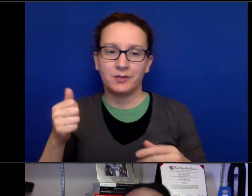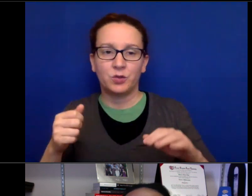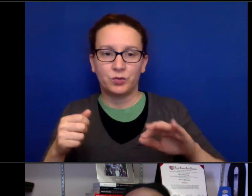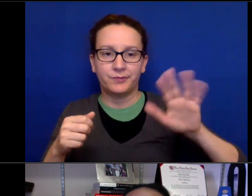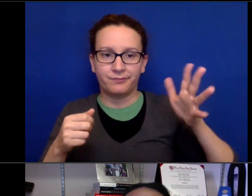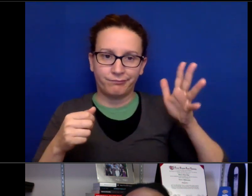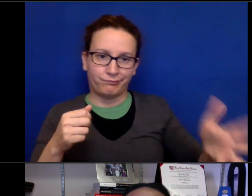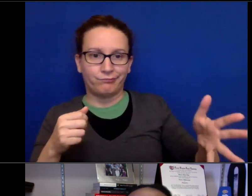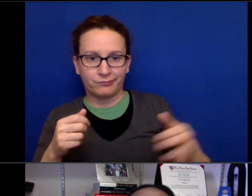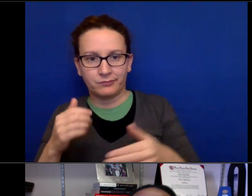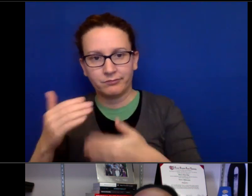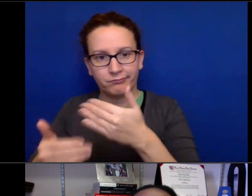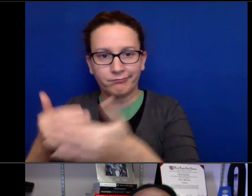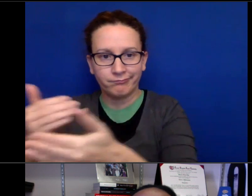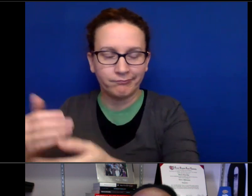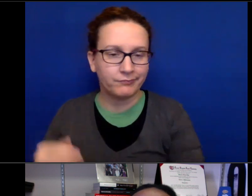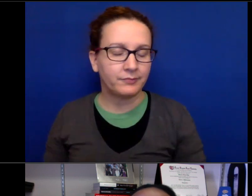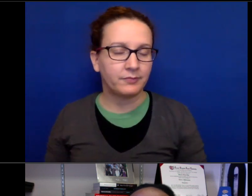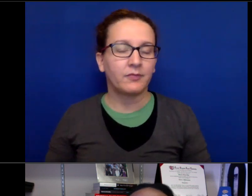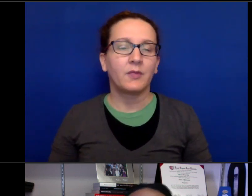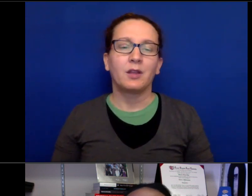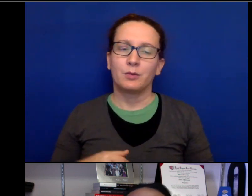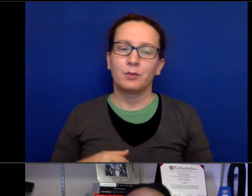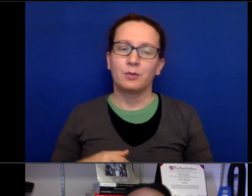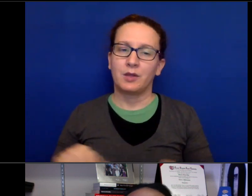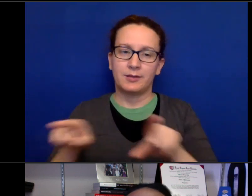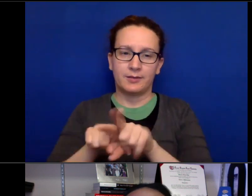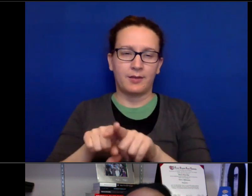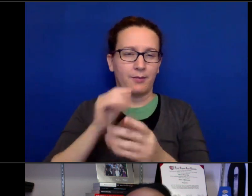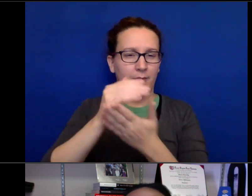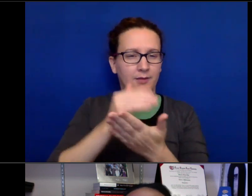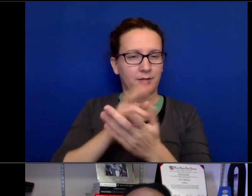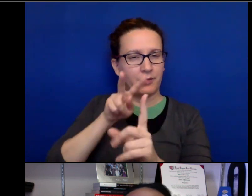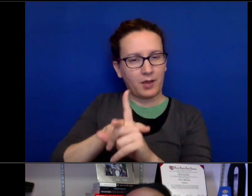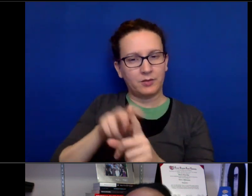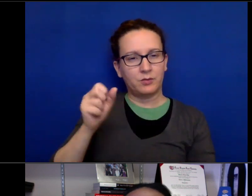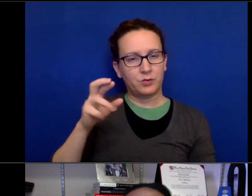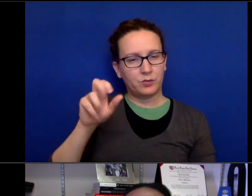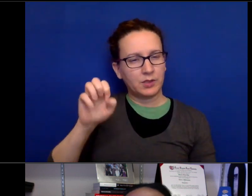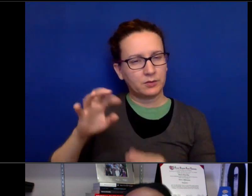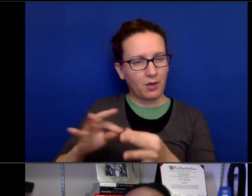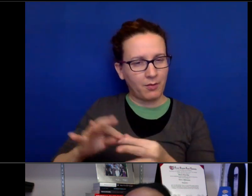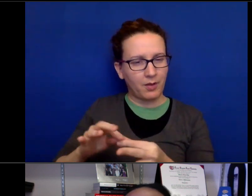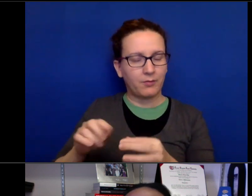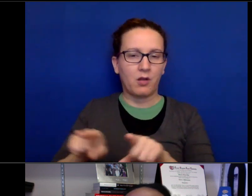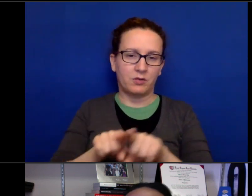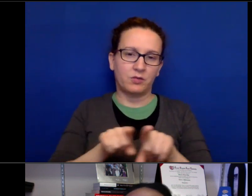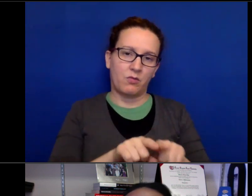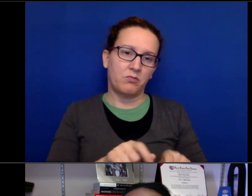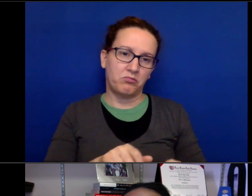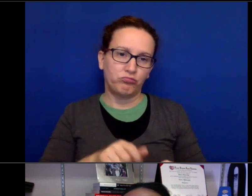think the same lesson applies here to not only to research, but also to writing.